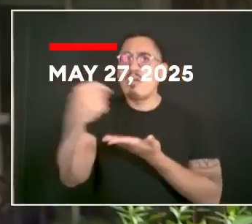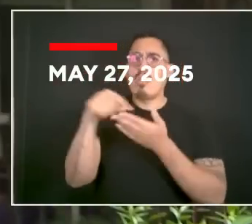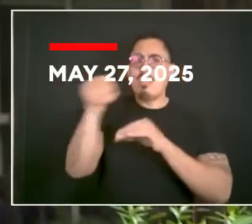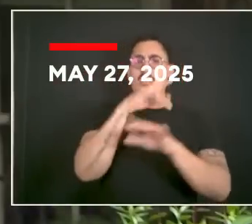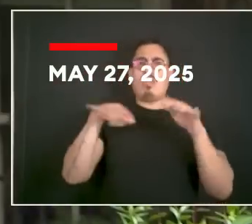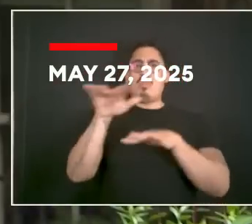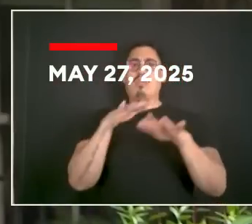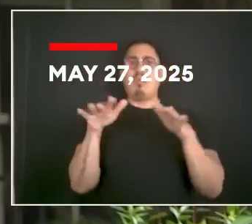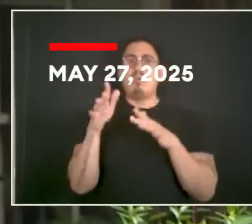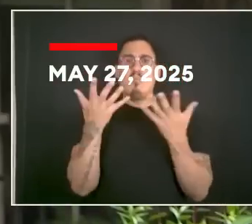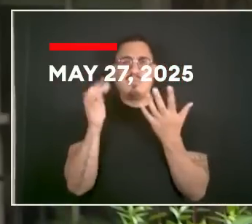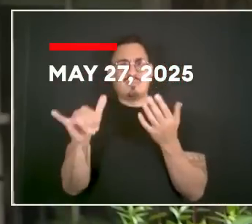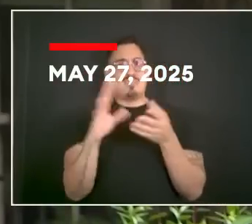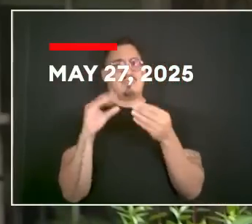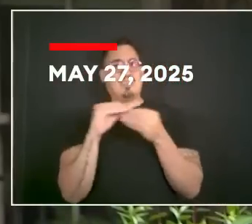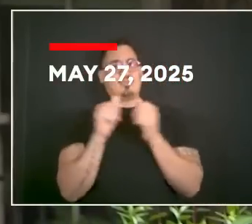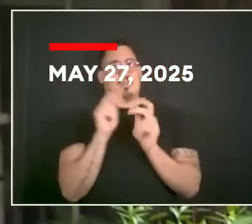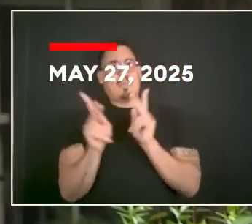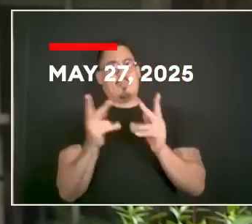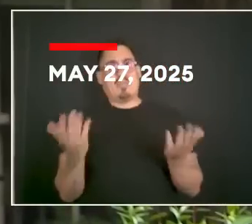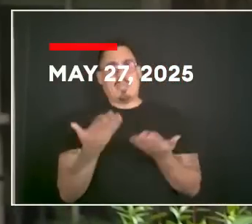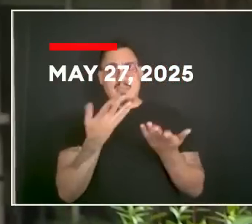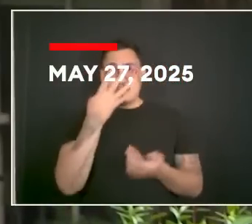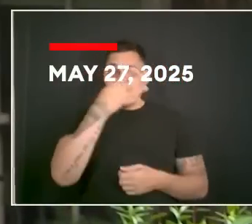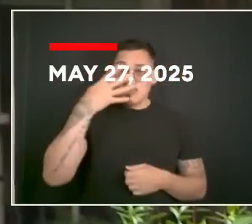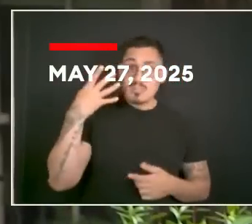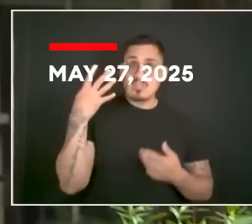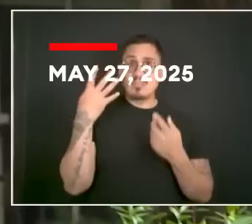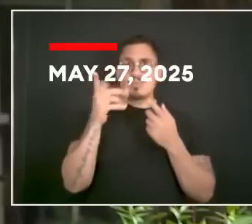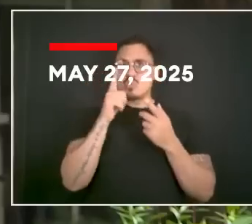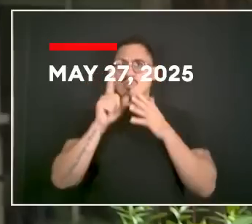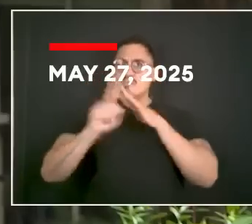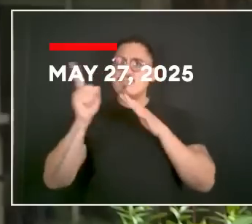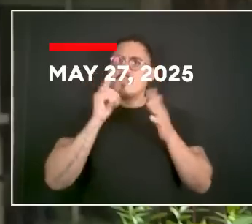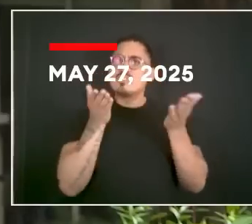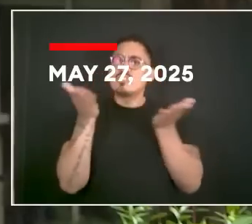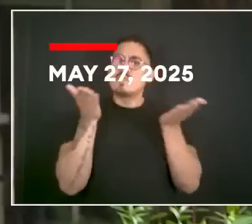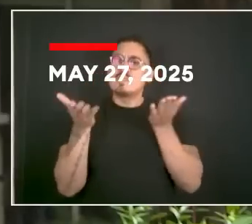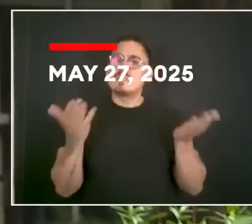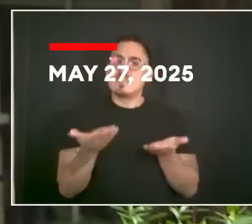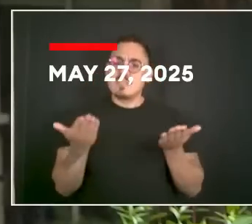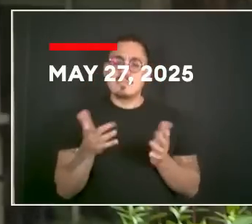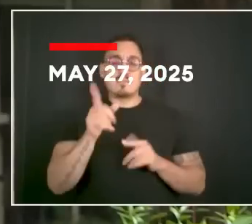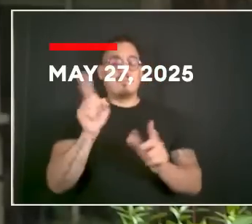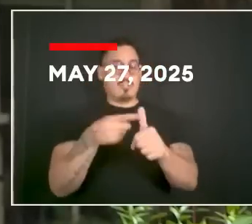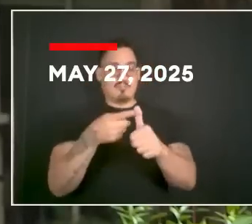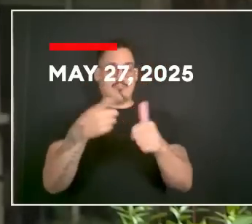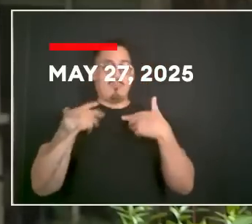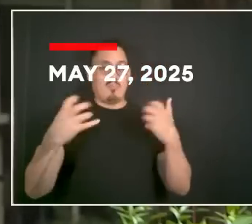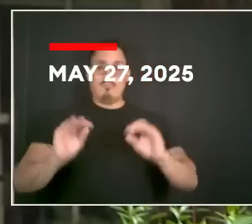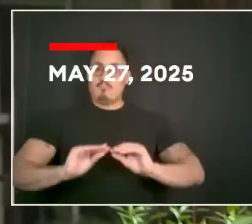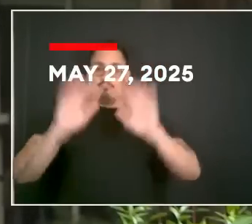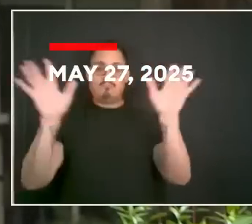to the immigrants here who are afraid to use city services? Well, first, I want to be extremely clear. That did not happen